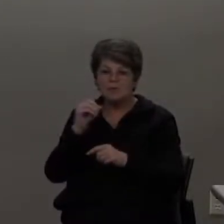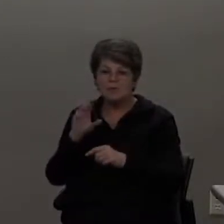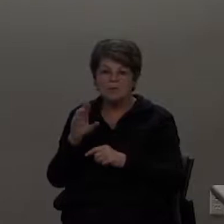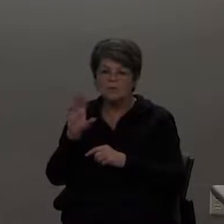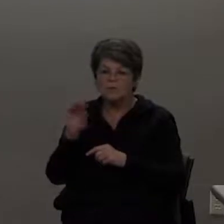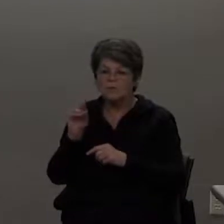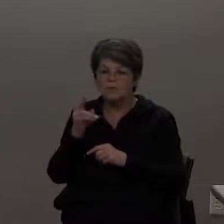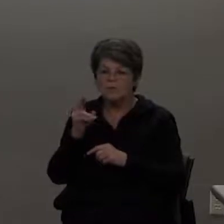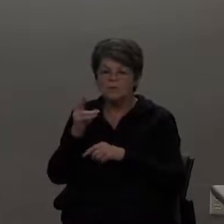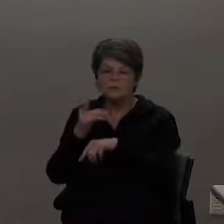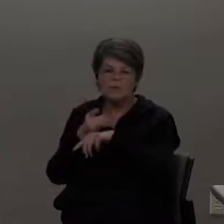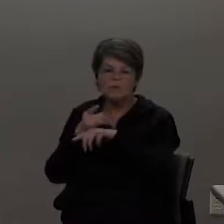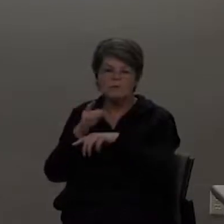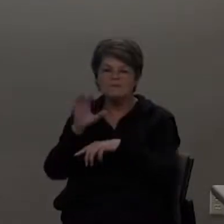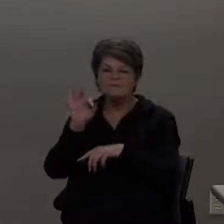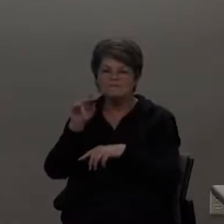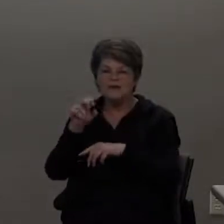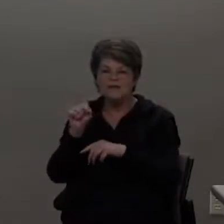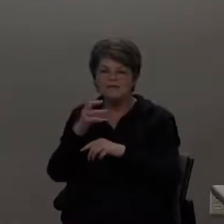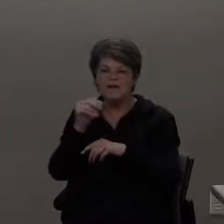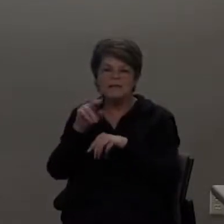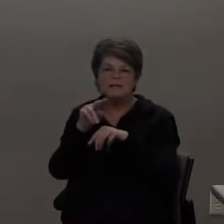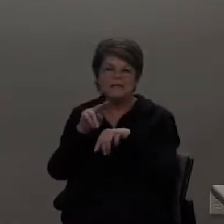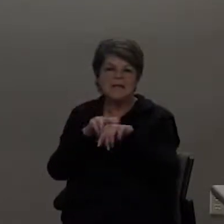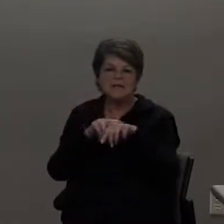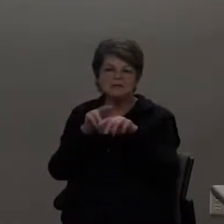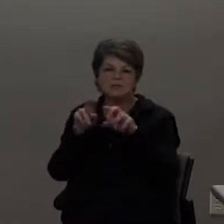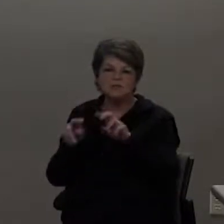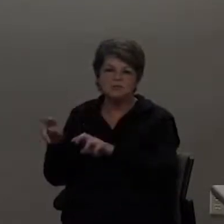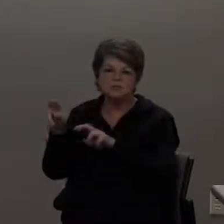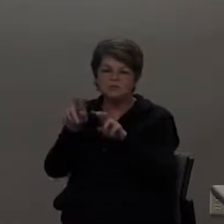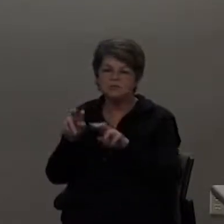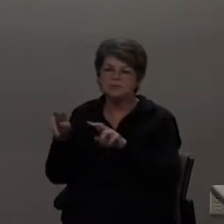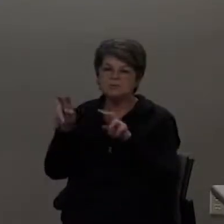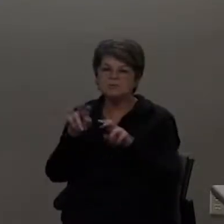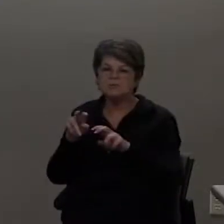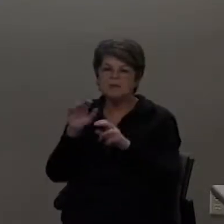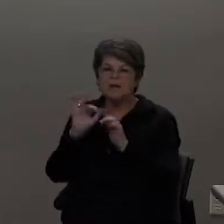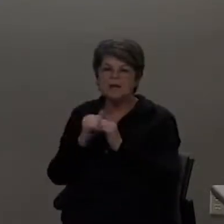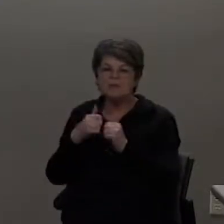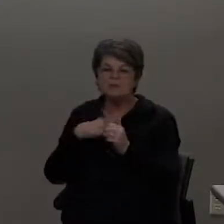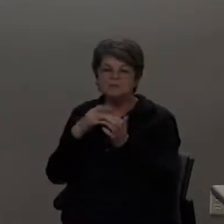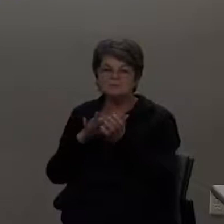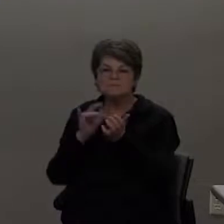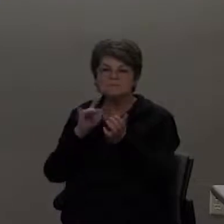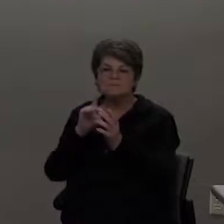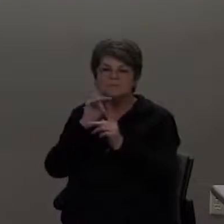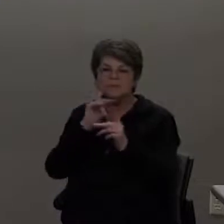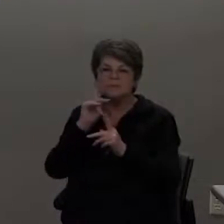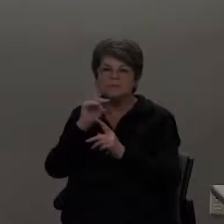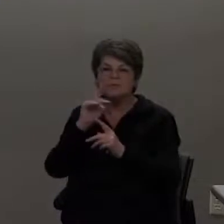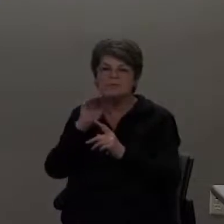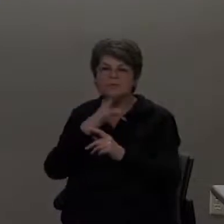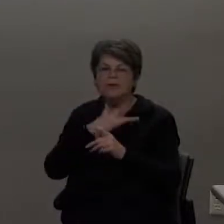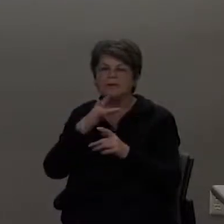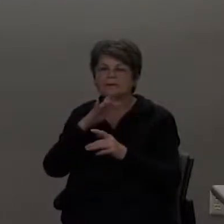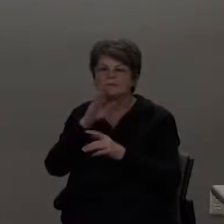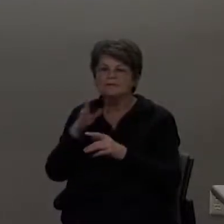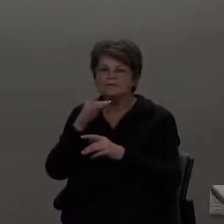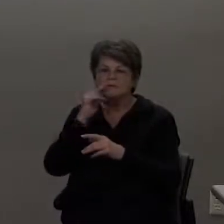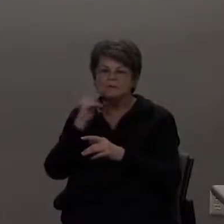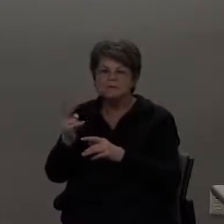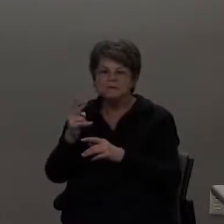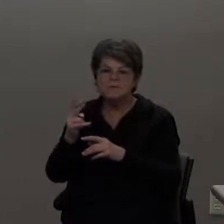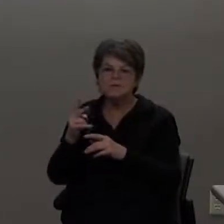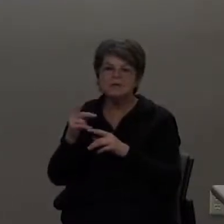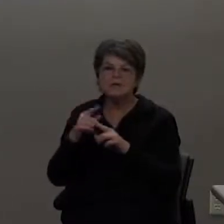fans? And then nature tourism. How do we take advantage of some of the parts of our county that likely will never see a lot of bricks and